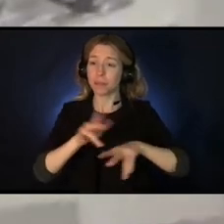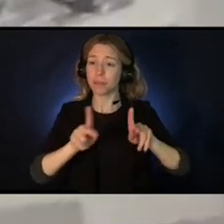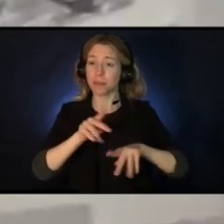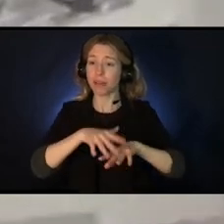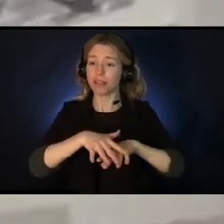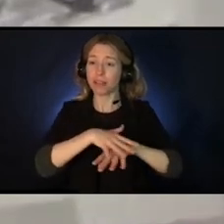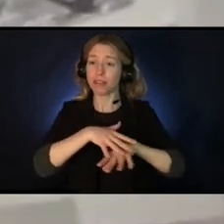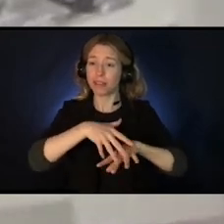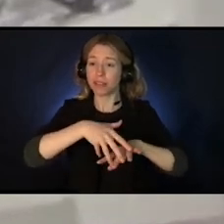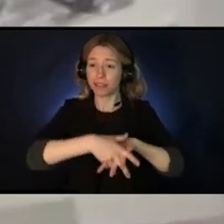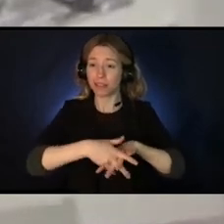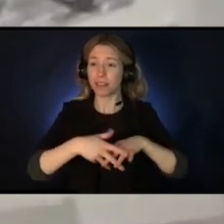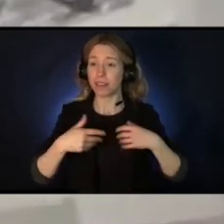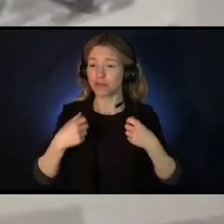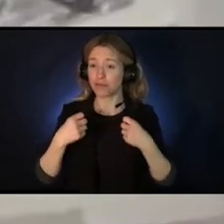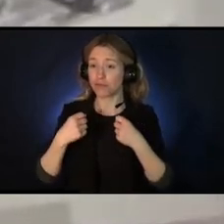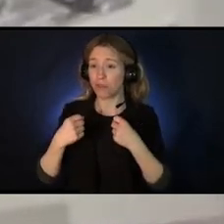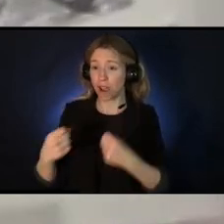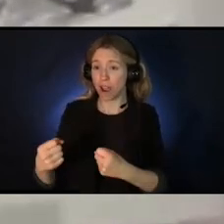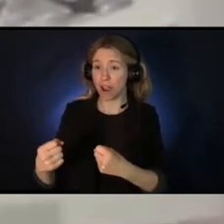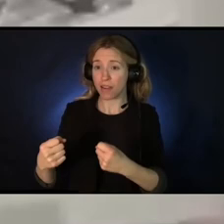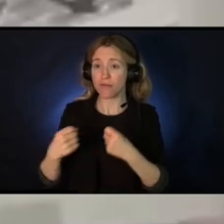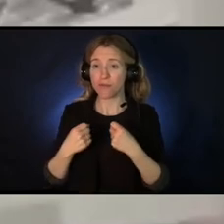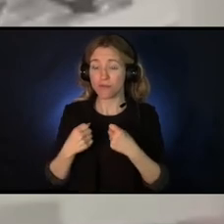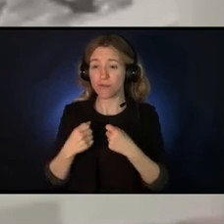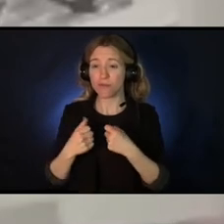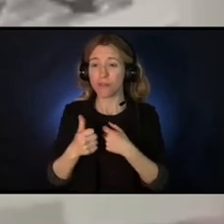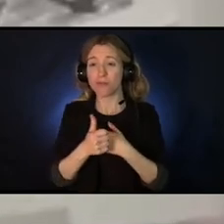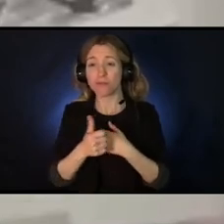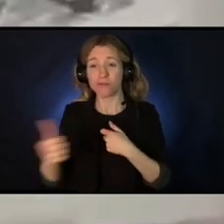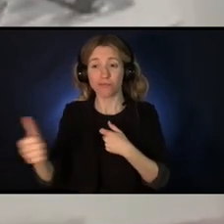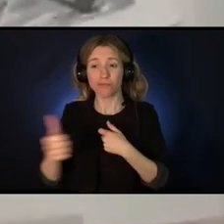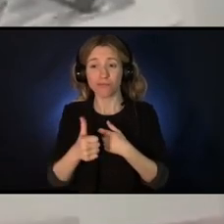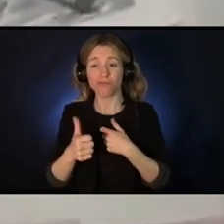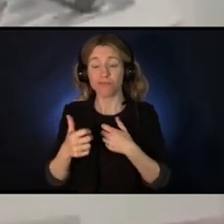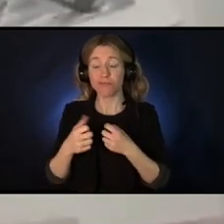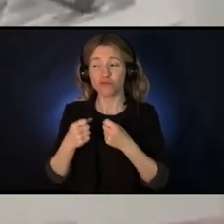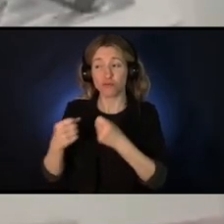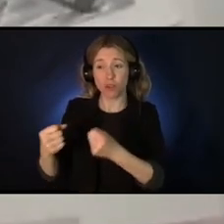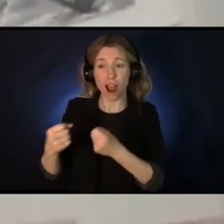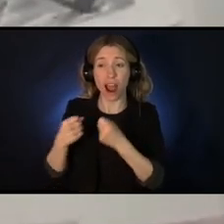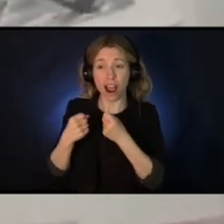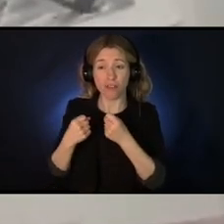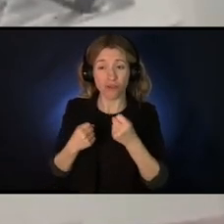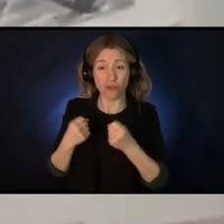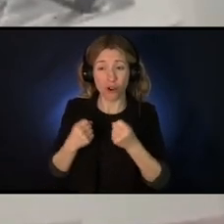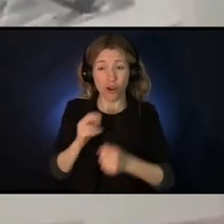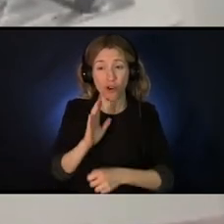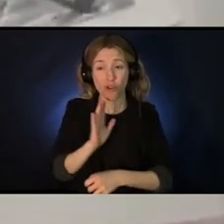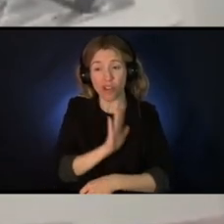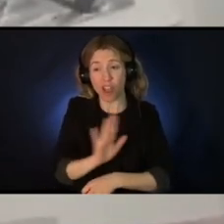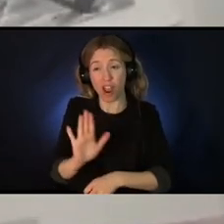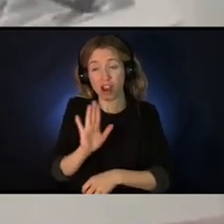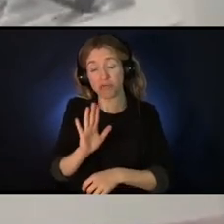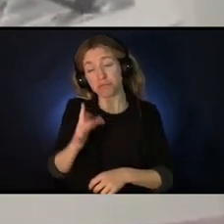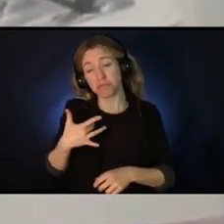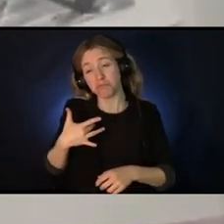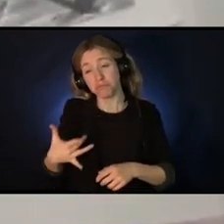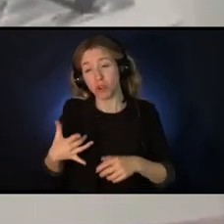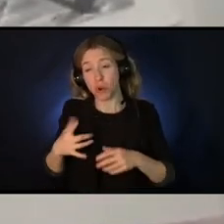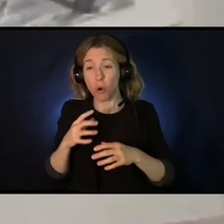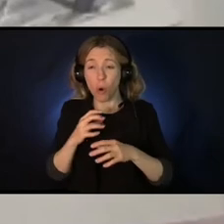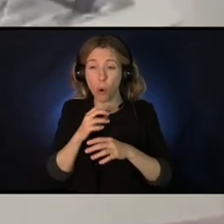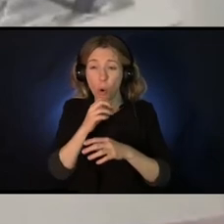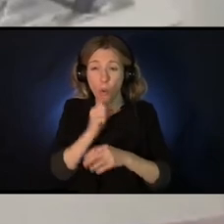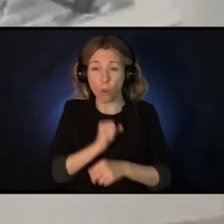somewhere, 9 times out of 10, it's an old model. It's going to break down. So